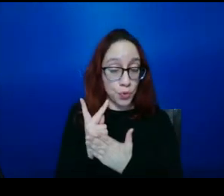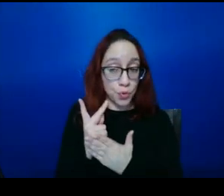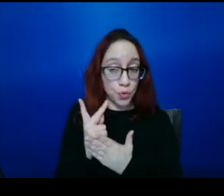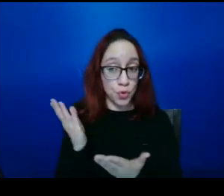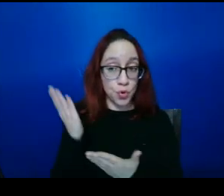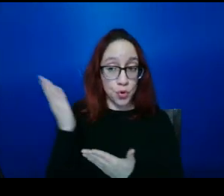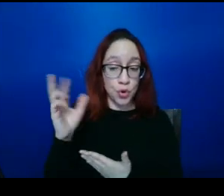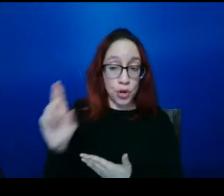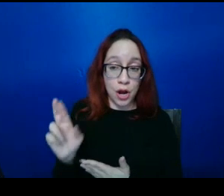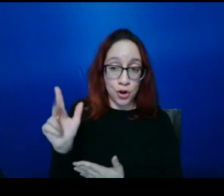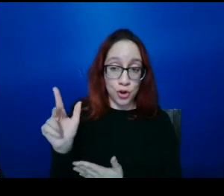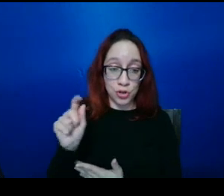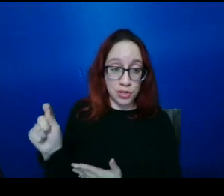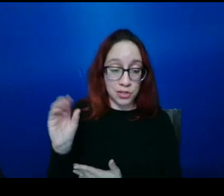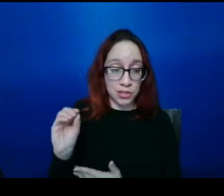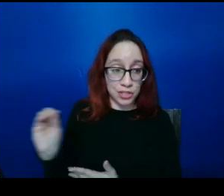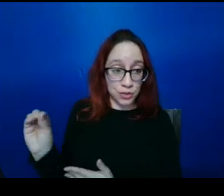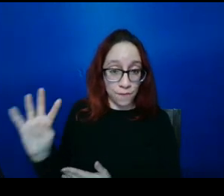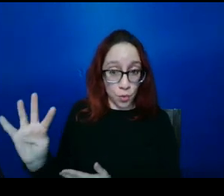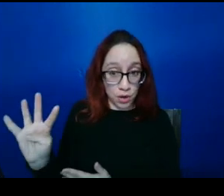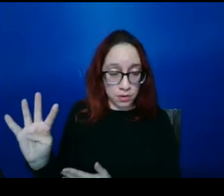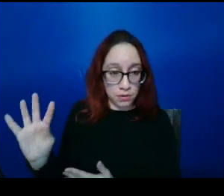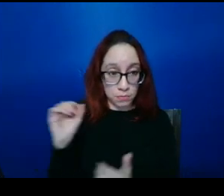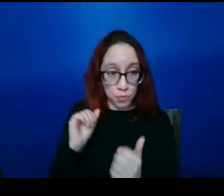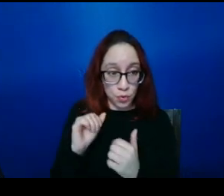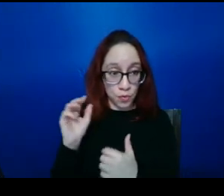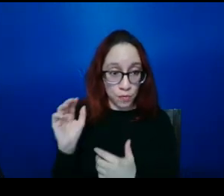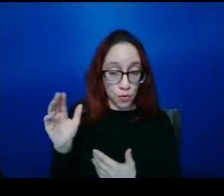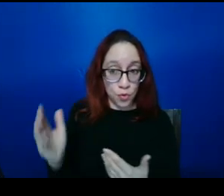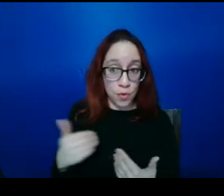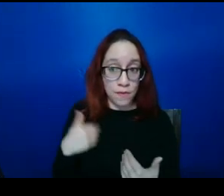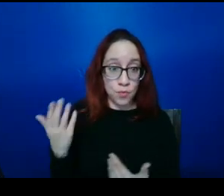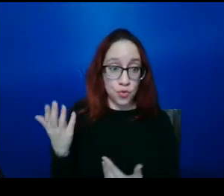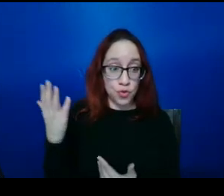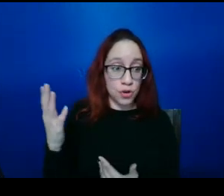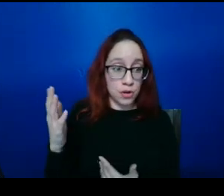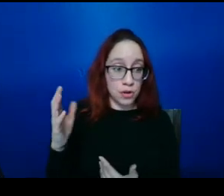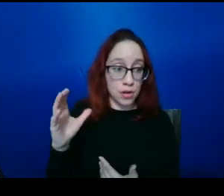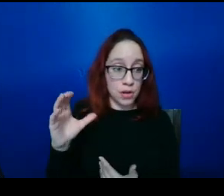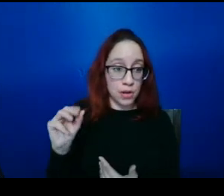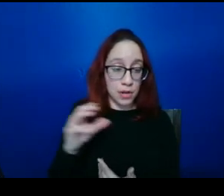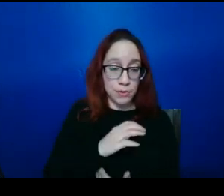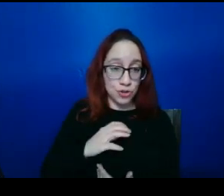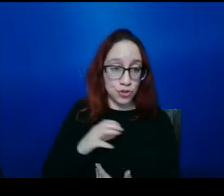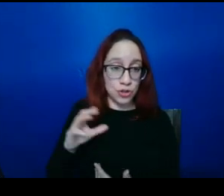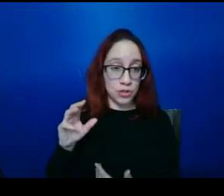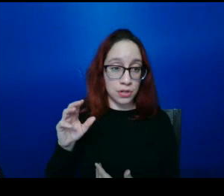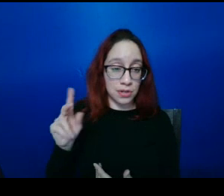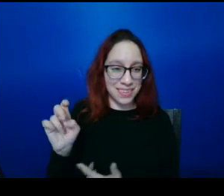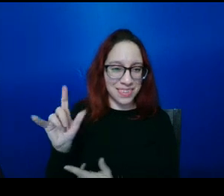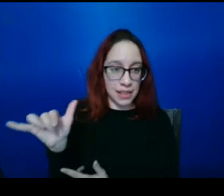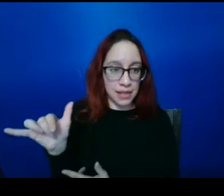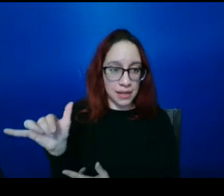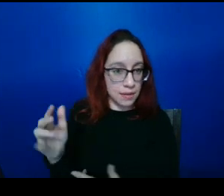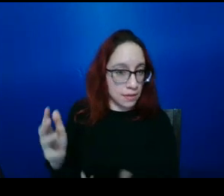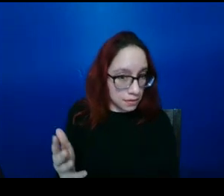number R23-004. So moved. We have a motion from Commissioner Kelly. And